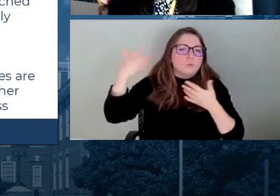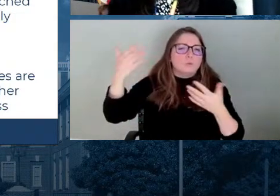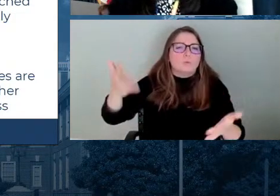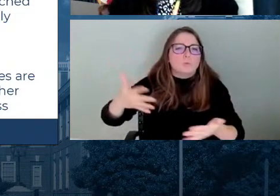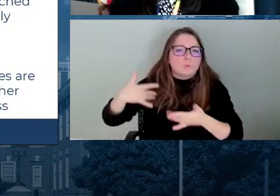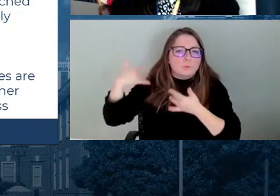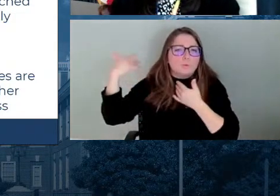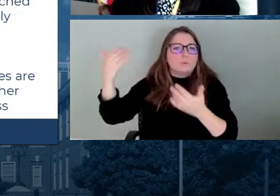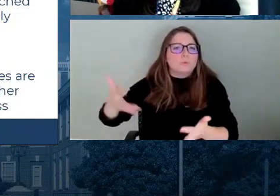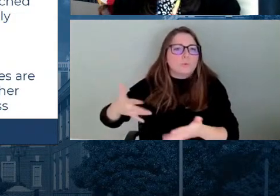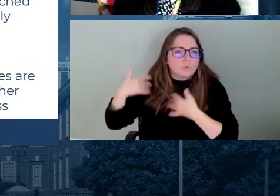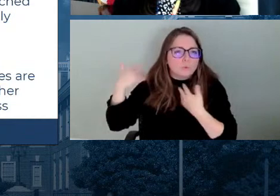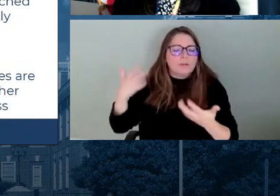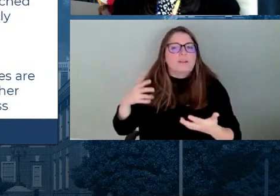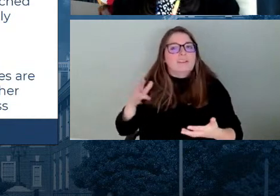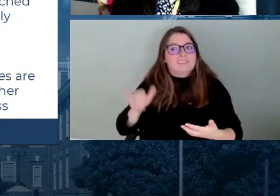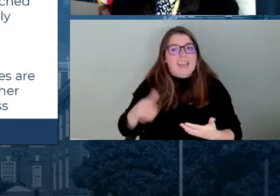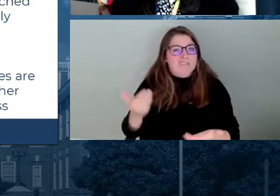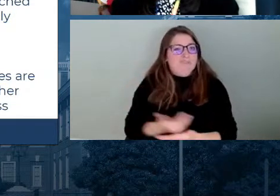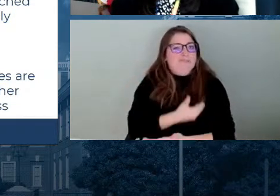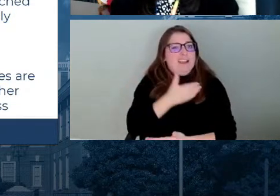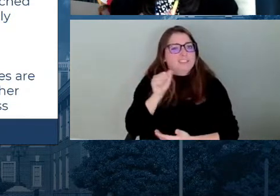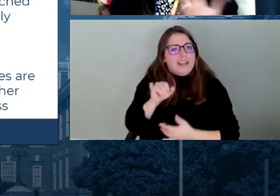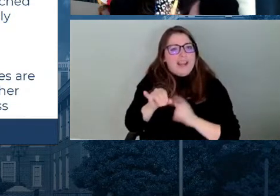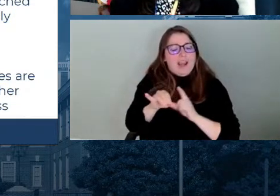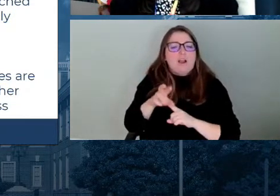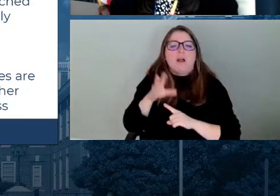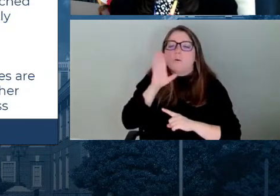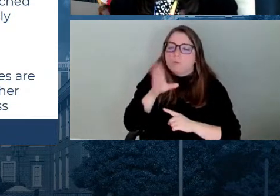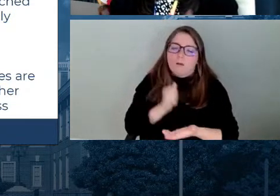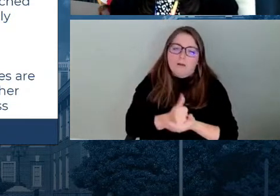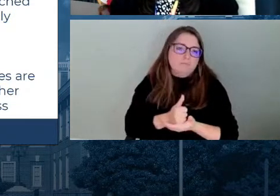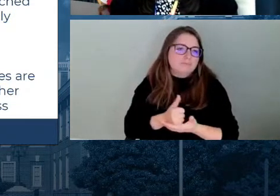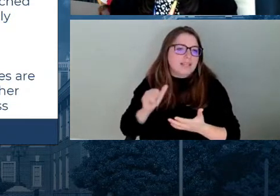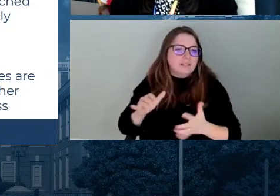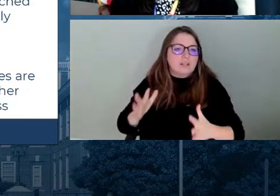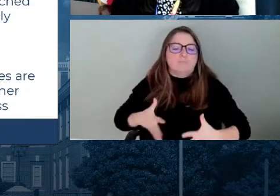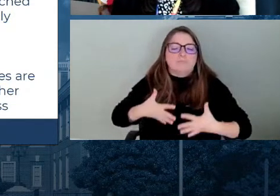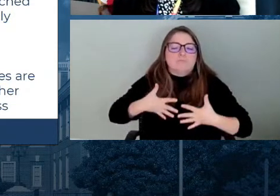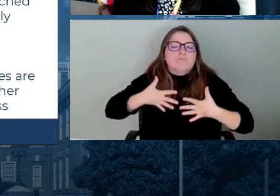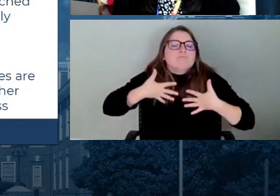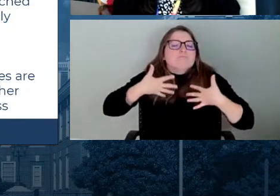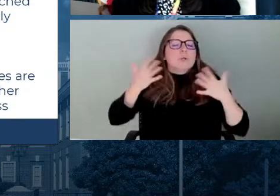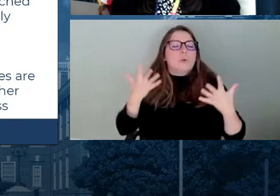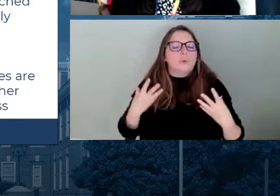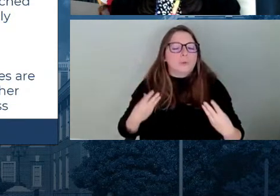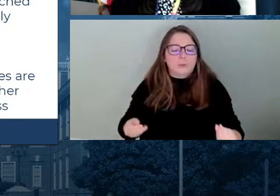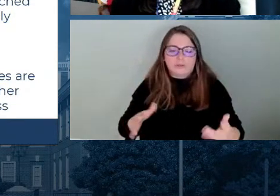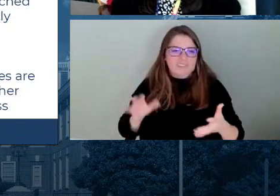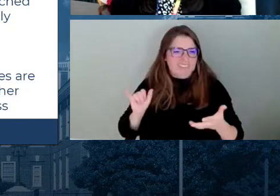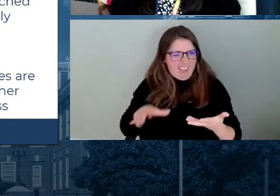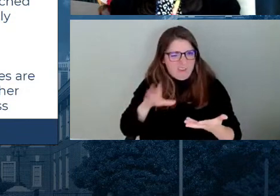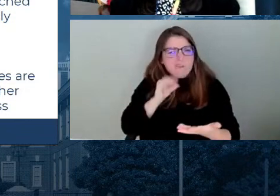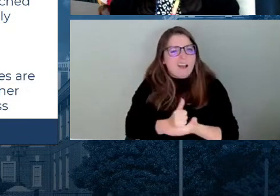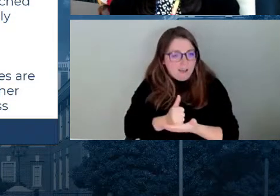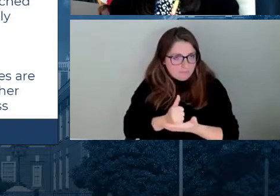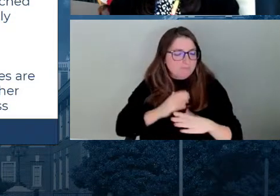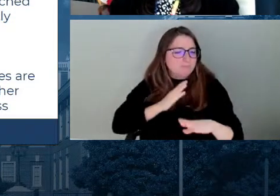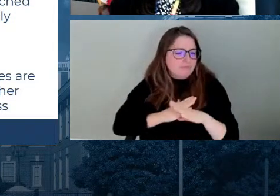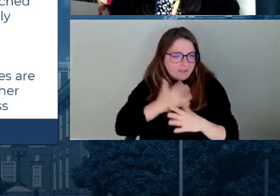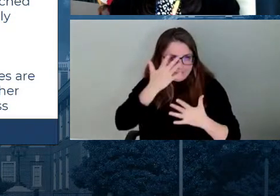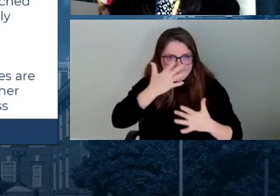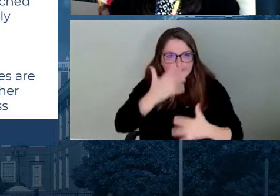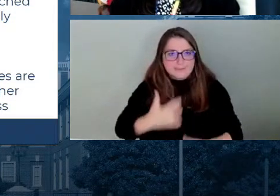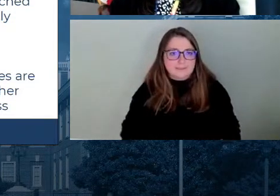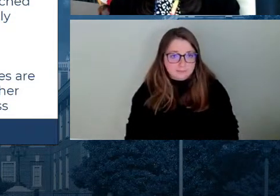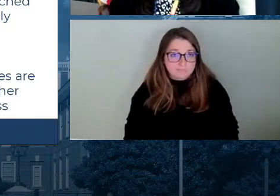dose of virus that you're potentially inhaling that, again, could cause illness. And, when